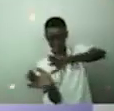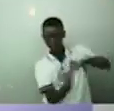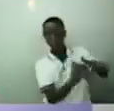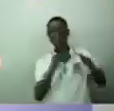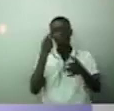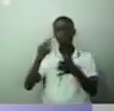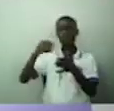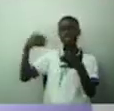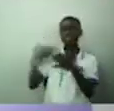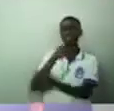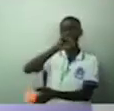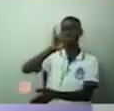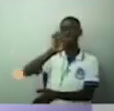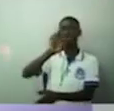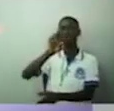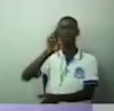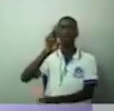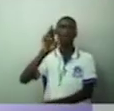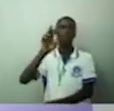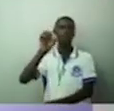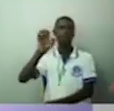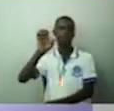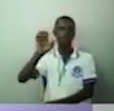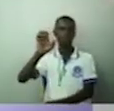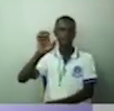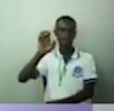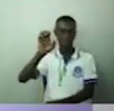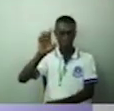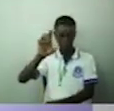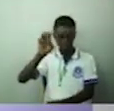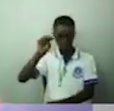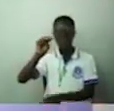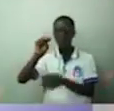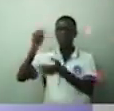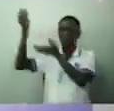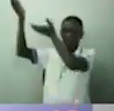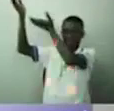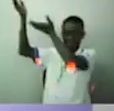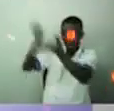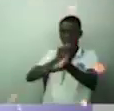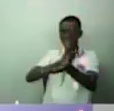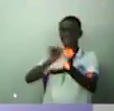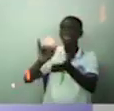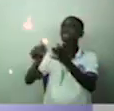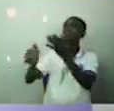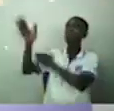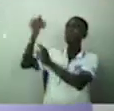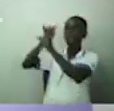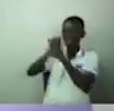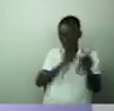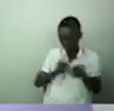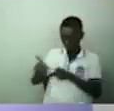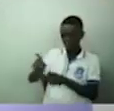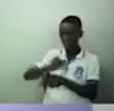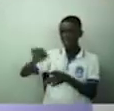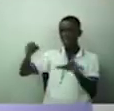Jerusalem, coming down out of heaven from God, prepared as a bride beautifully dressed for